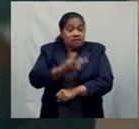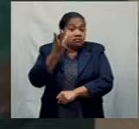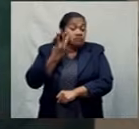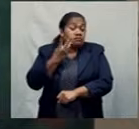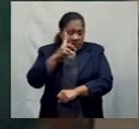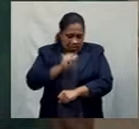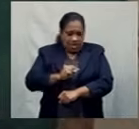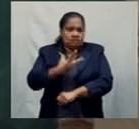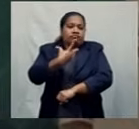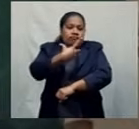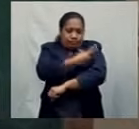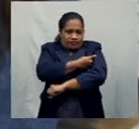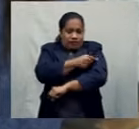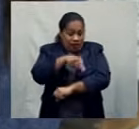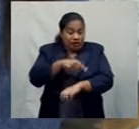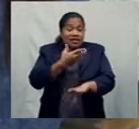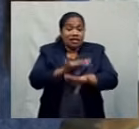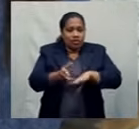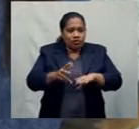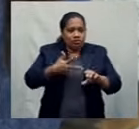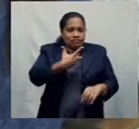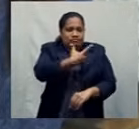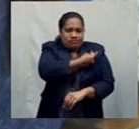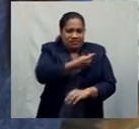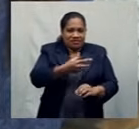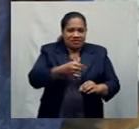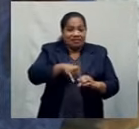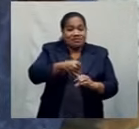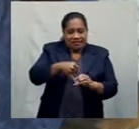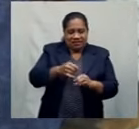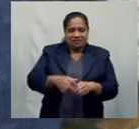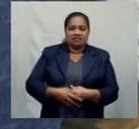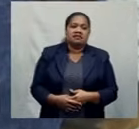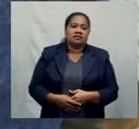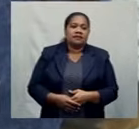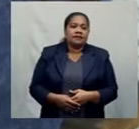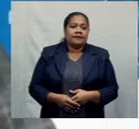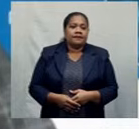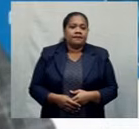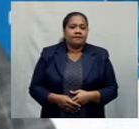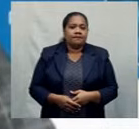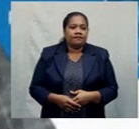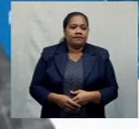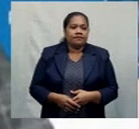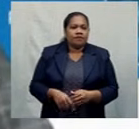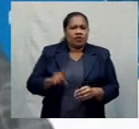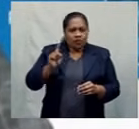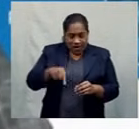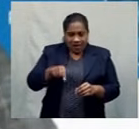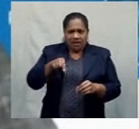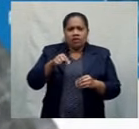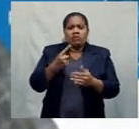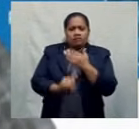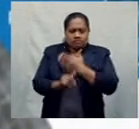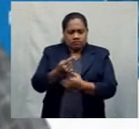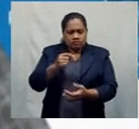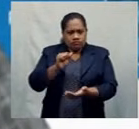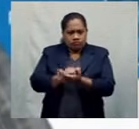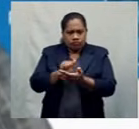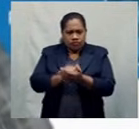to receive the Moderna vaccine to protect themselves. Basically, this will definitely boost it up, especially right